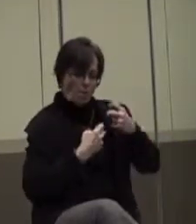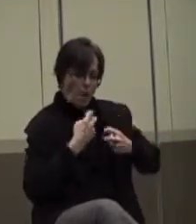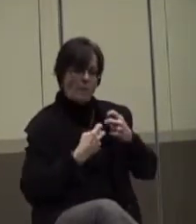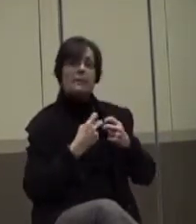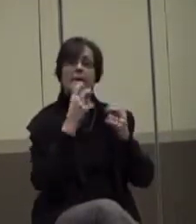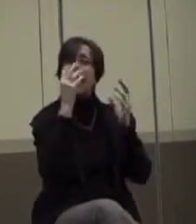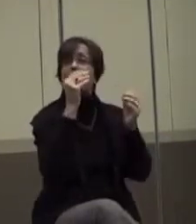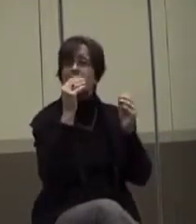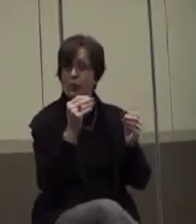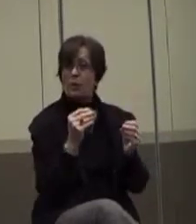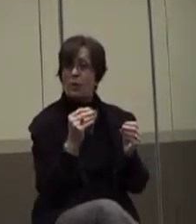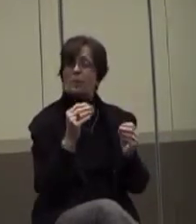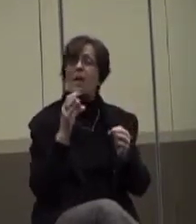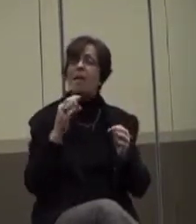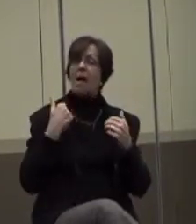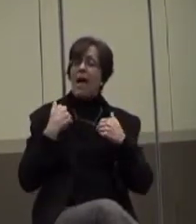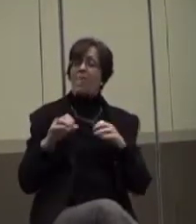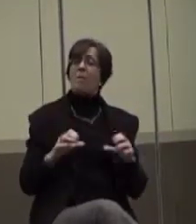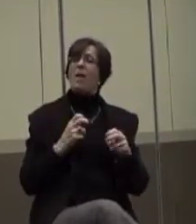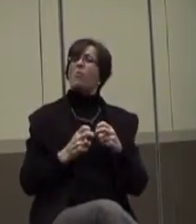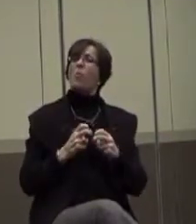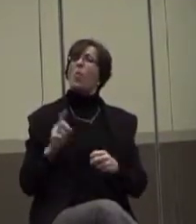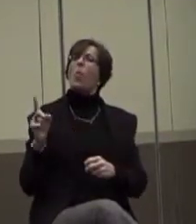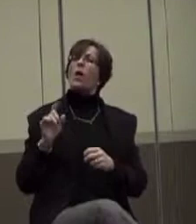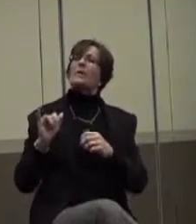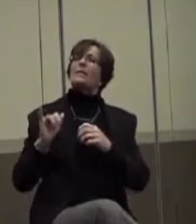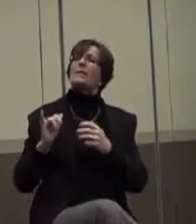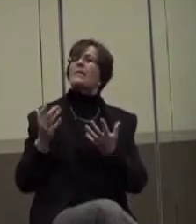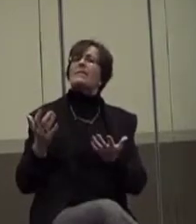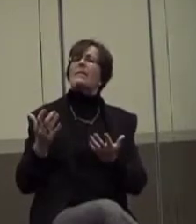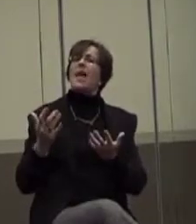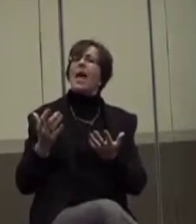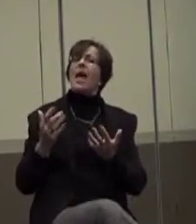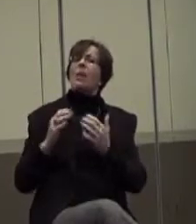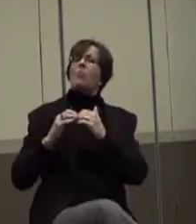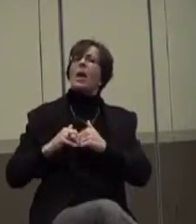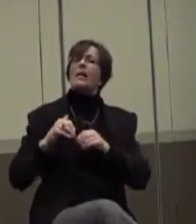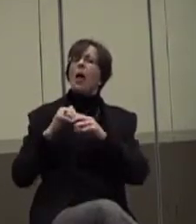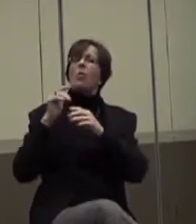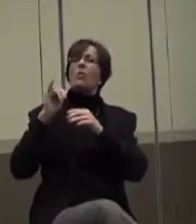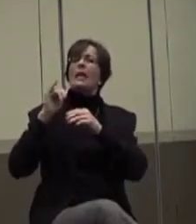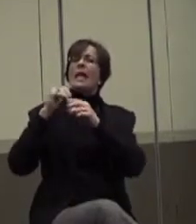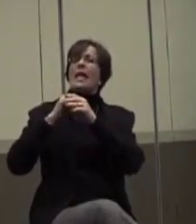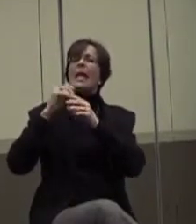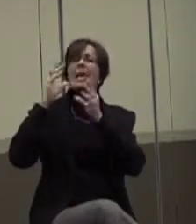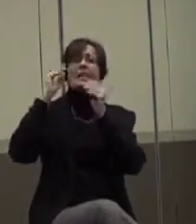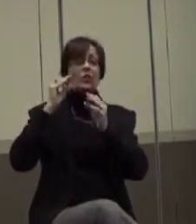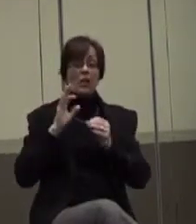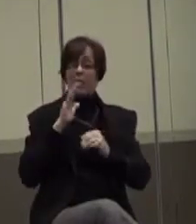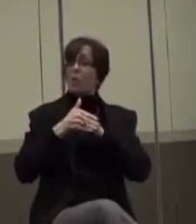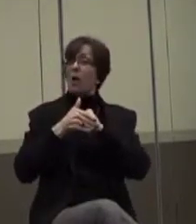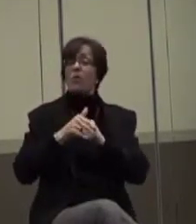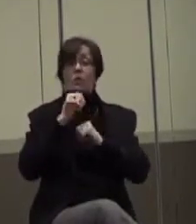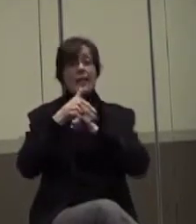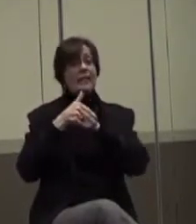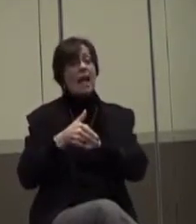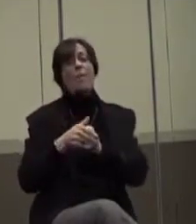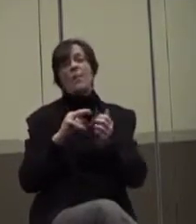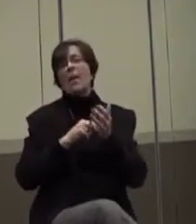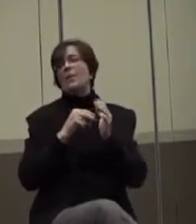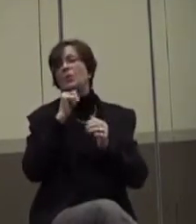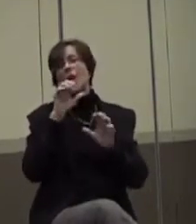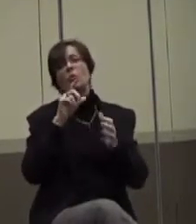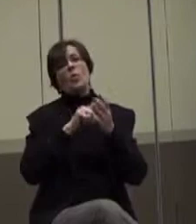them. If I've got a behavior problem, where's the breakdown? Teach it. If your intervention's not doing that, you're not doing what you need to be